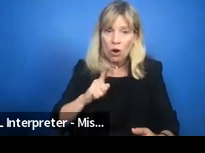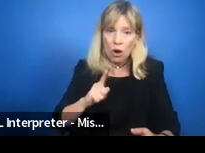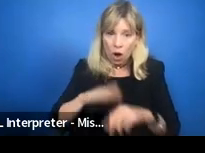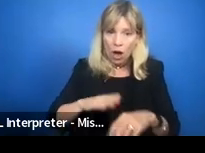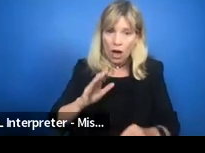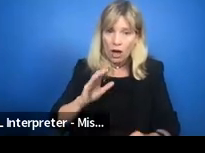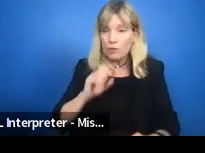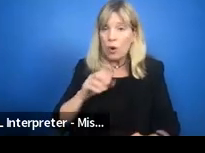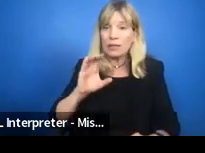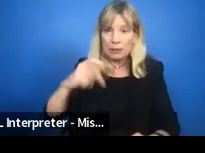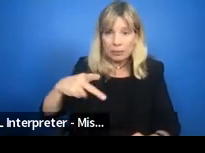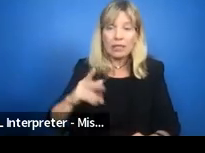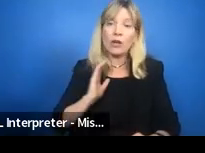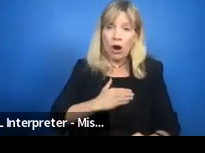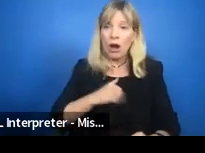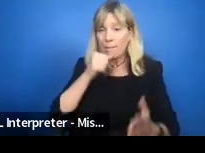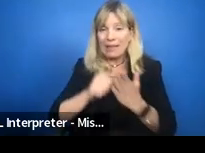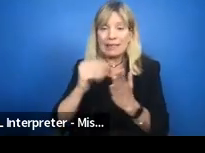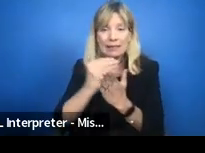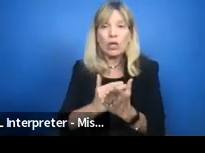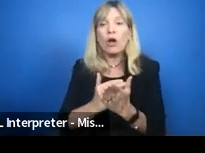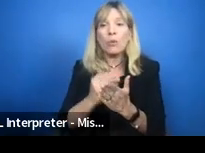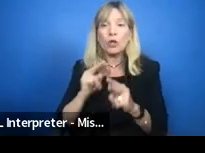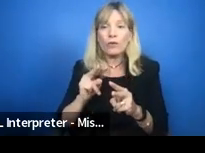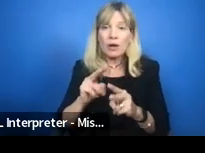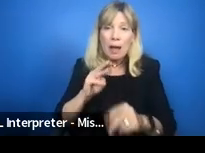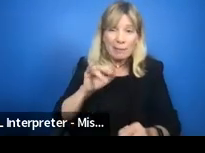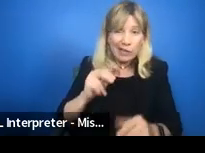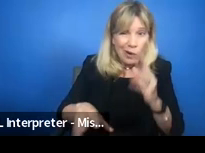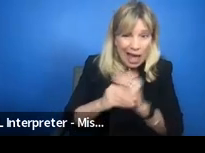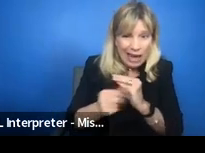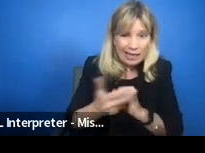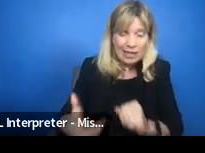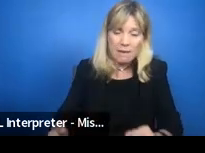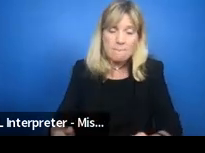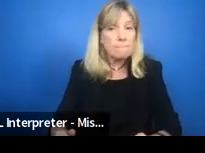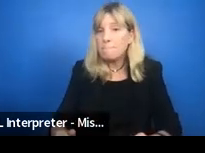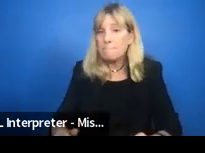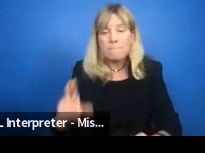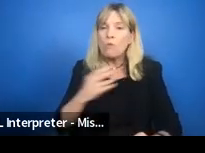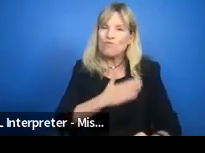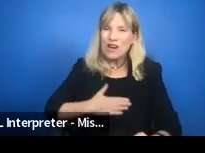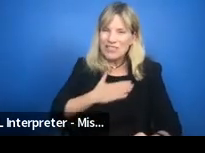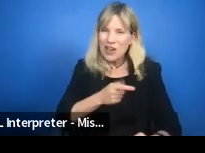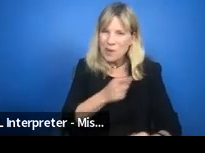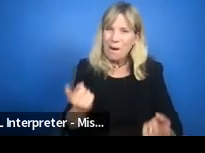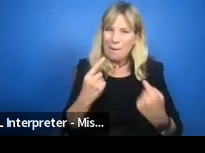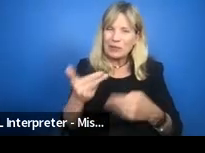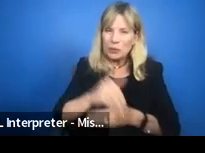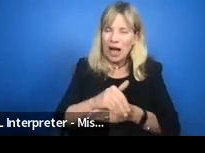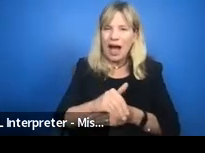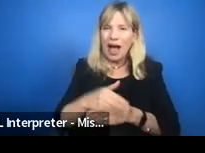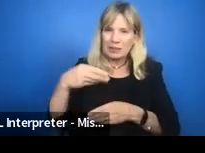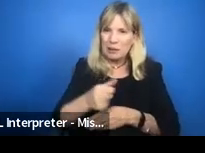for information in the future. Mina, do you have anything to add? No, just appreciate everyone being here and spending